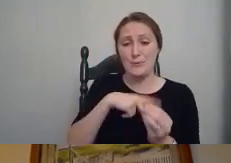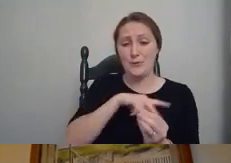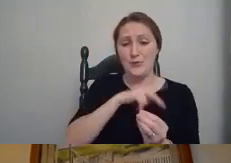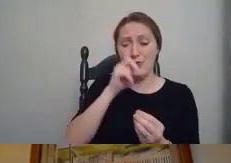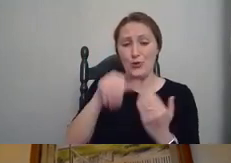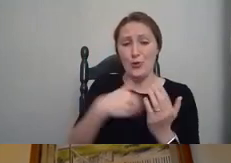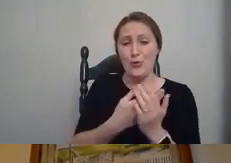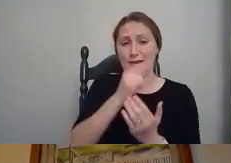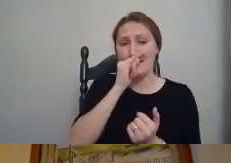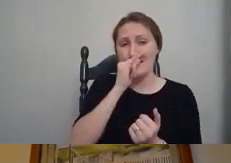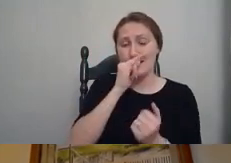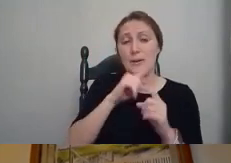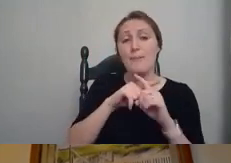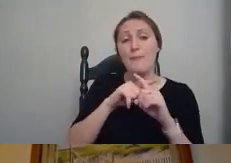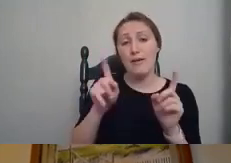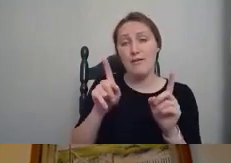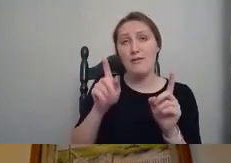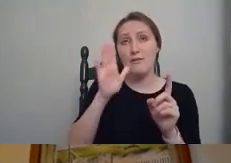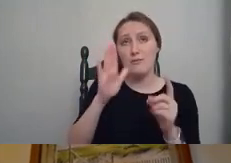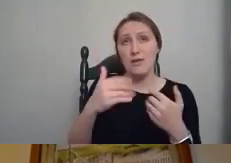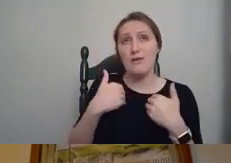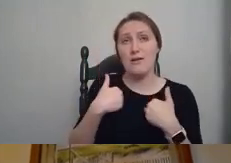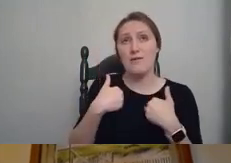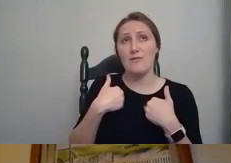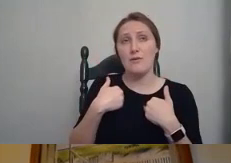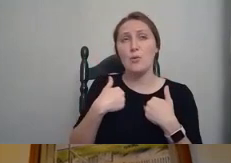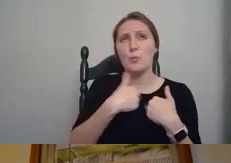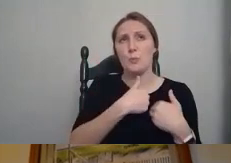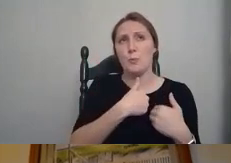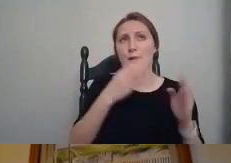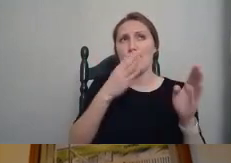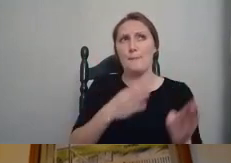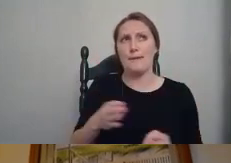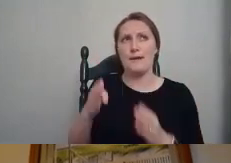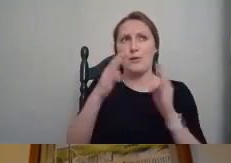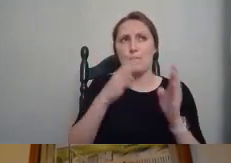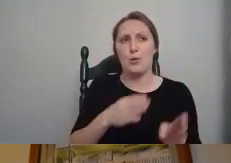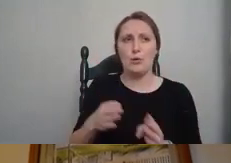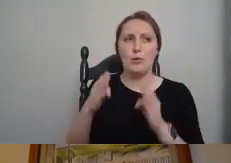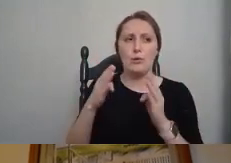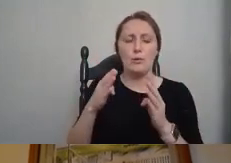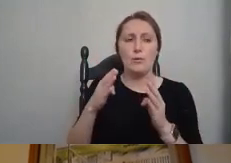kids, but we do have plan on kind